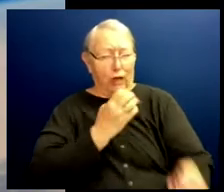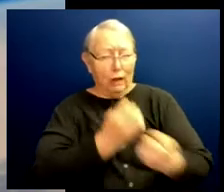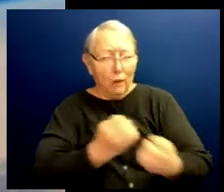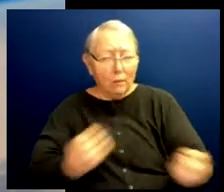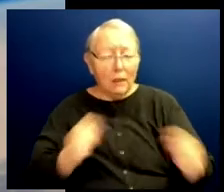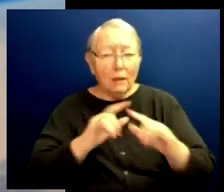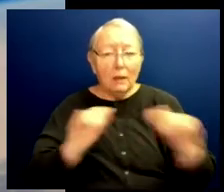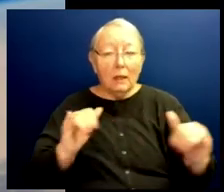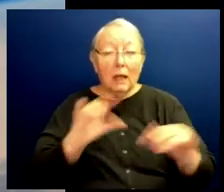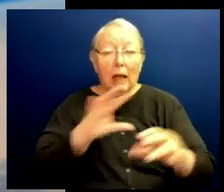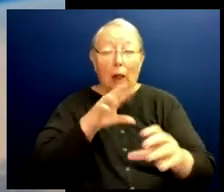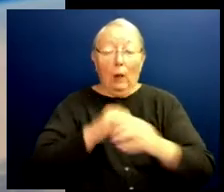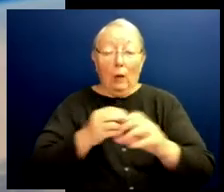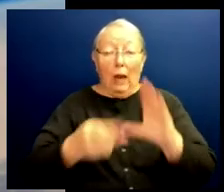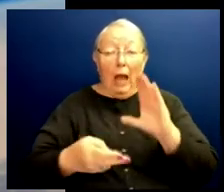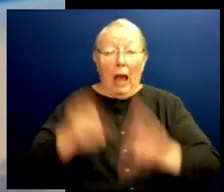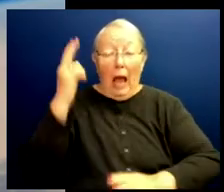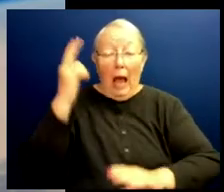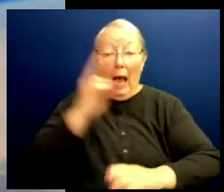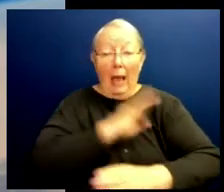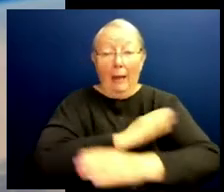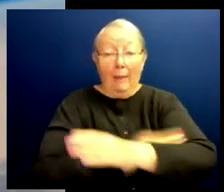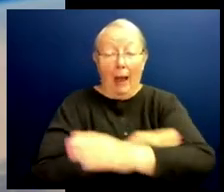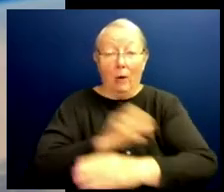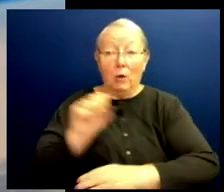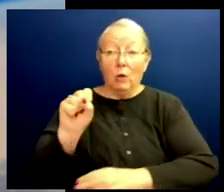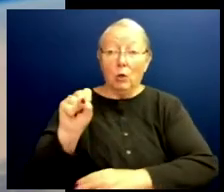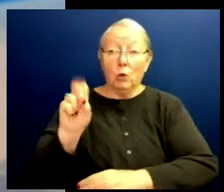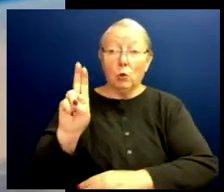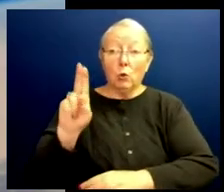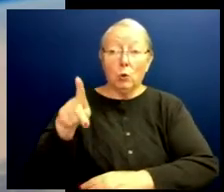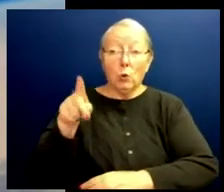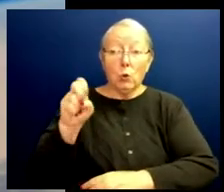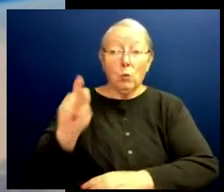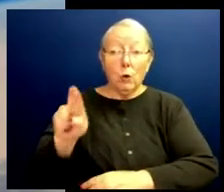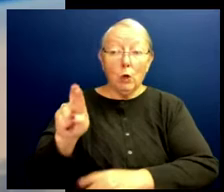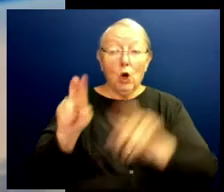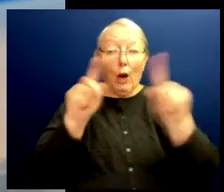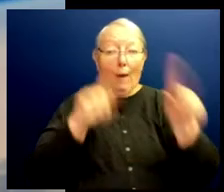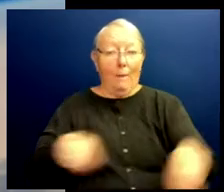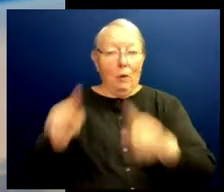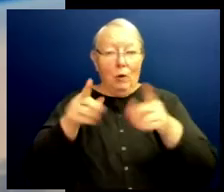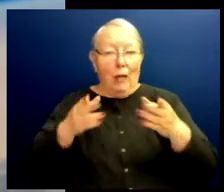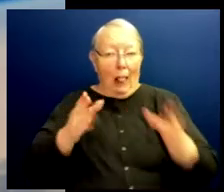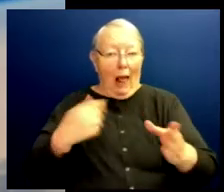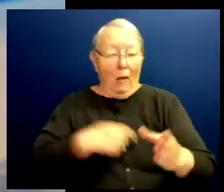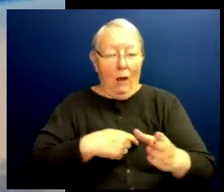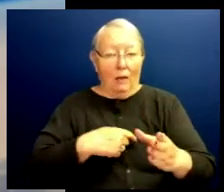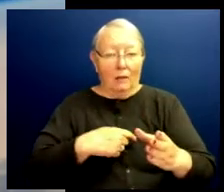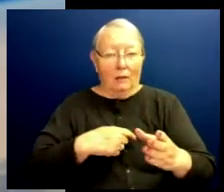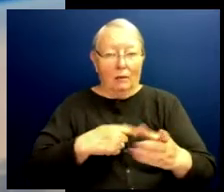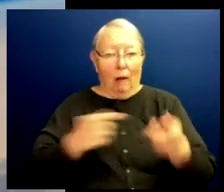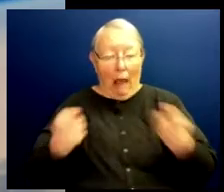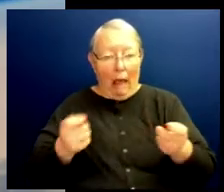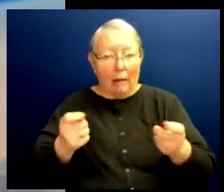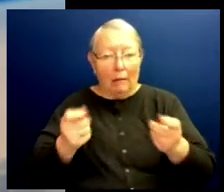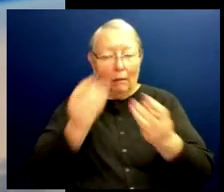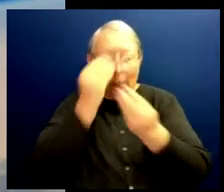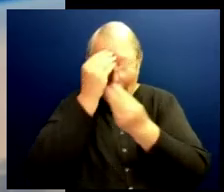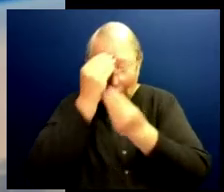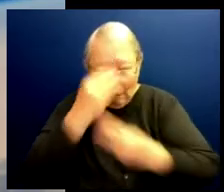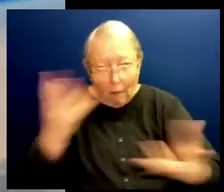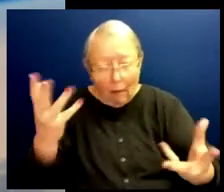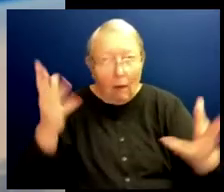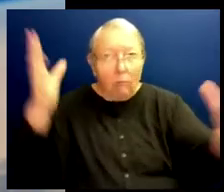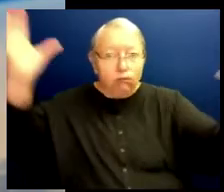high-powered supercomputers that enable us to handle our data better and interpret it. And I can tell you